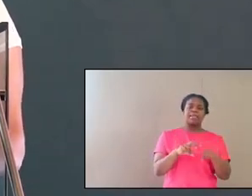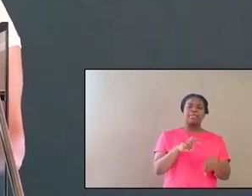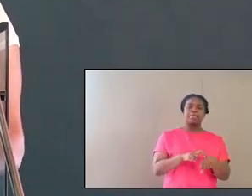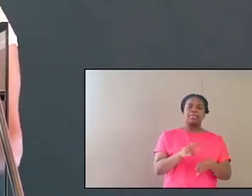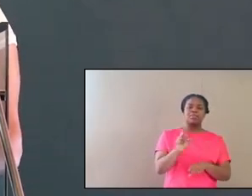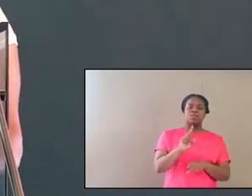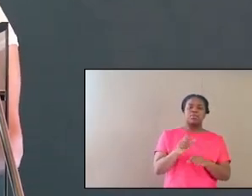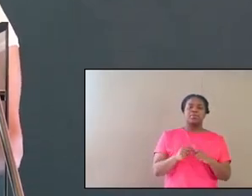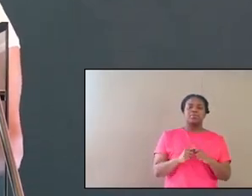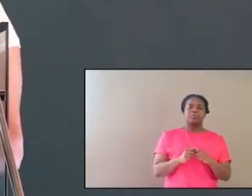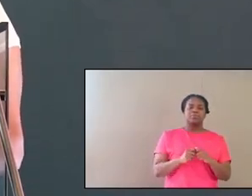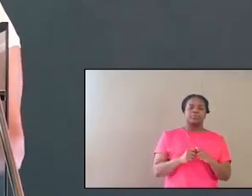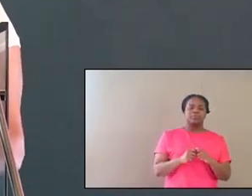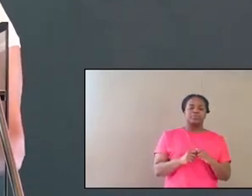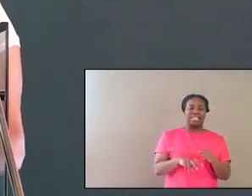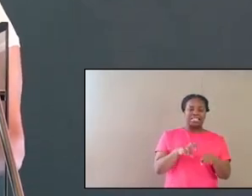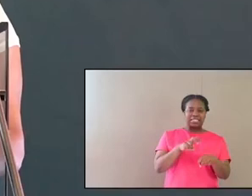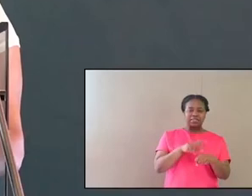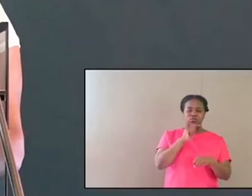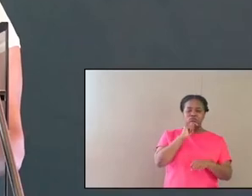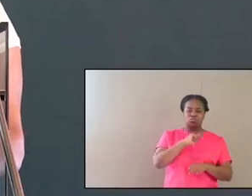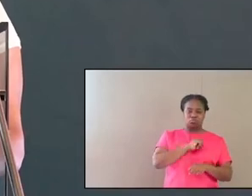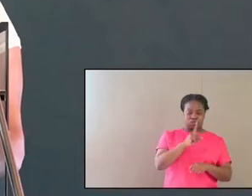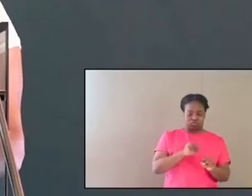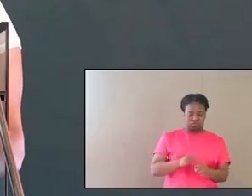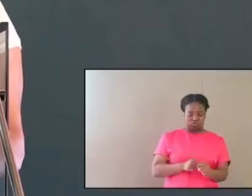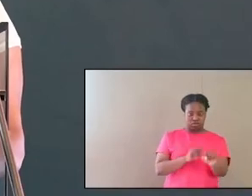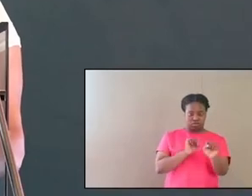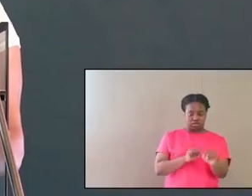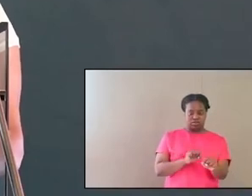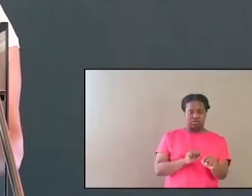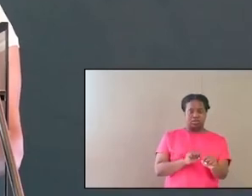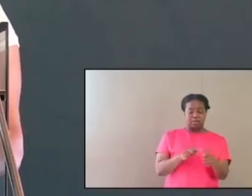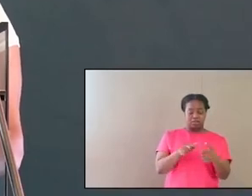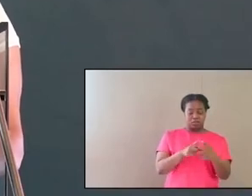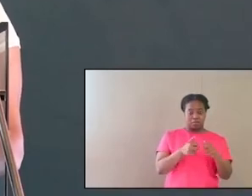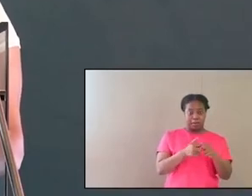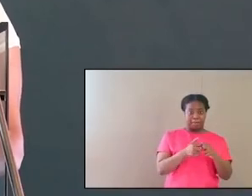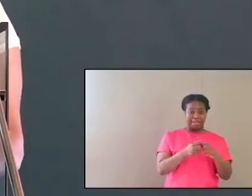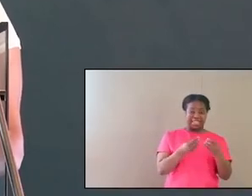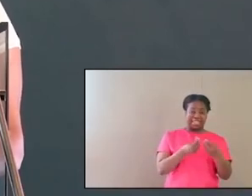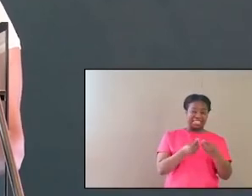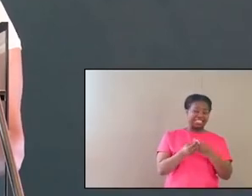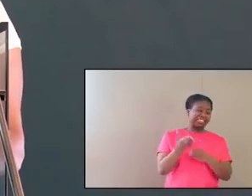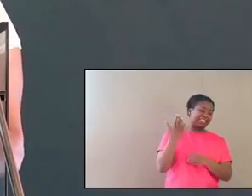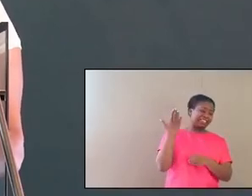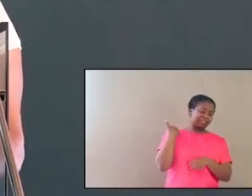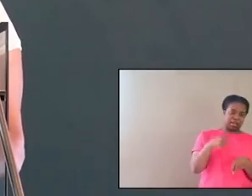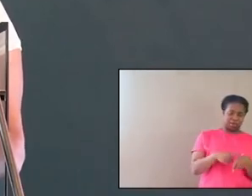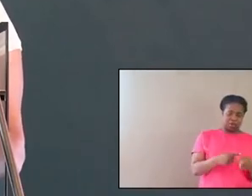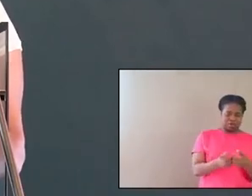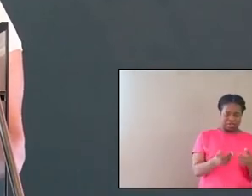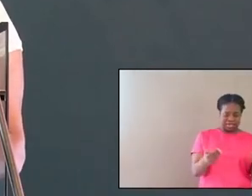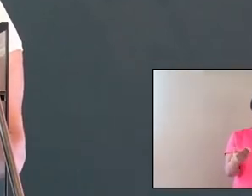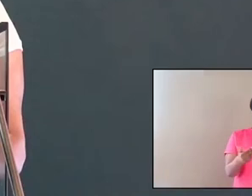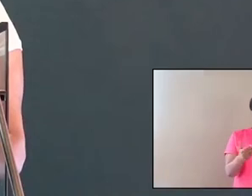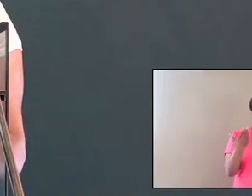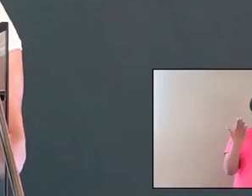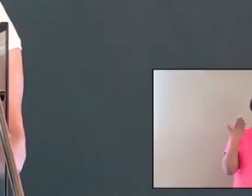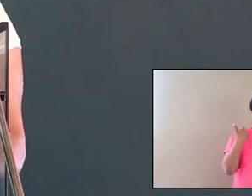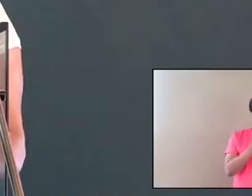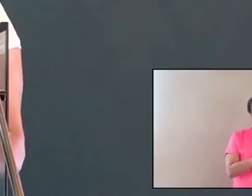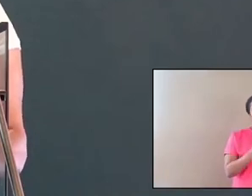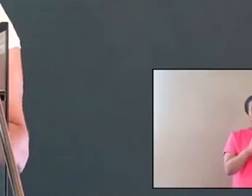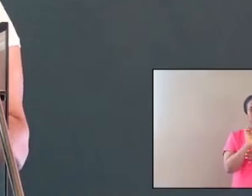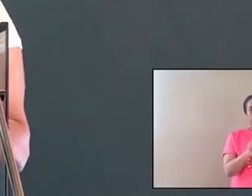requires a comprehensive strategy to overcome the legacies of the past, but also some of the things that we could have